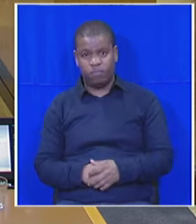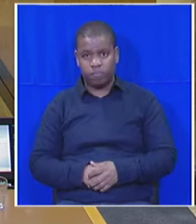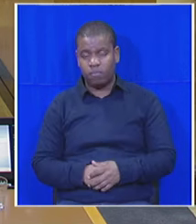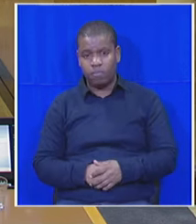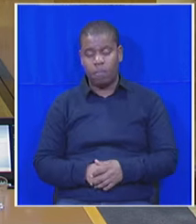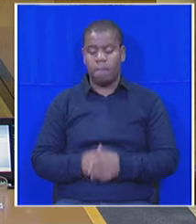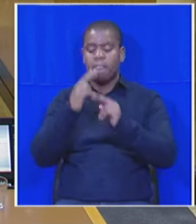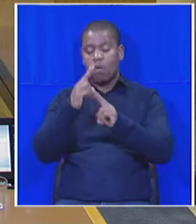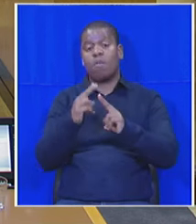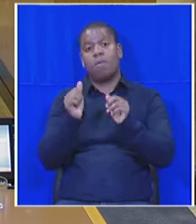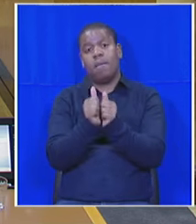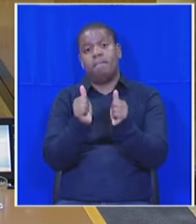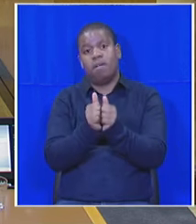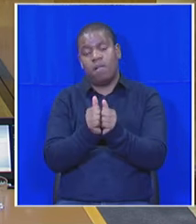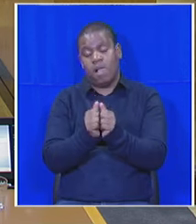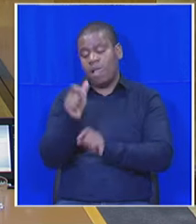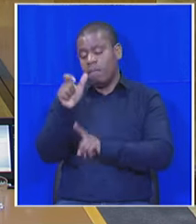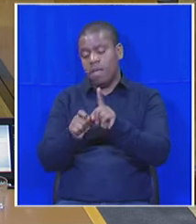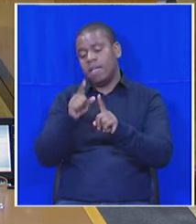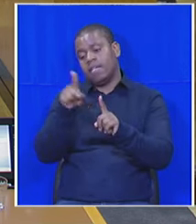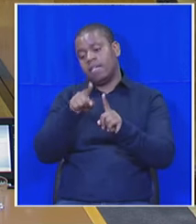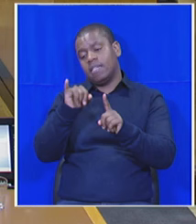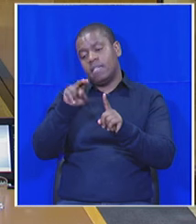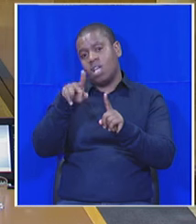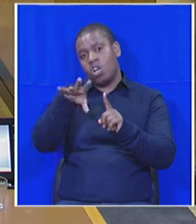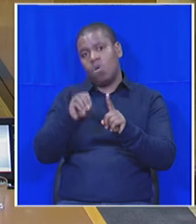Honourable Member Zippo.